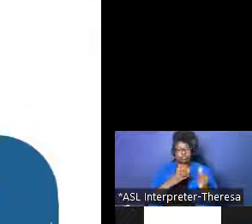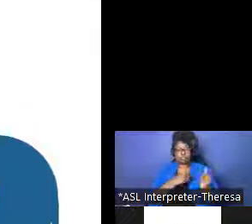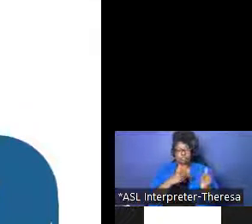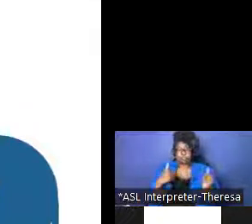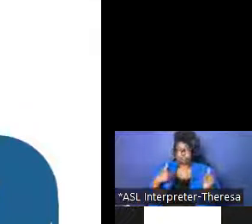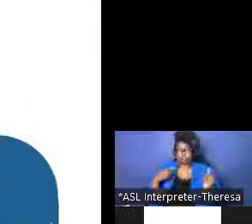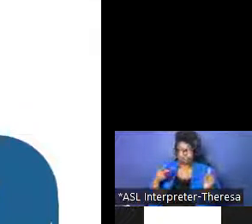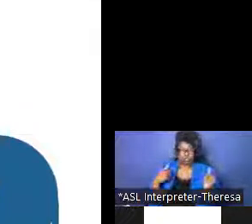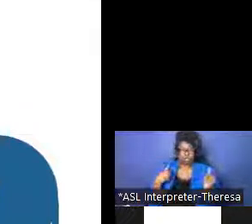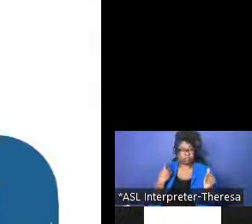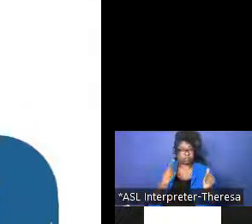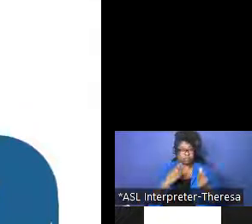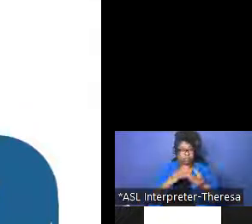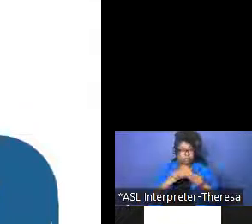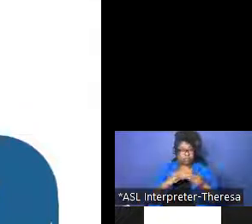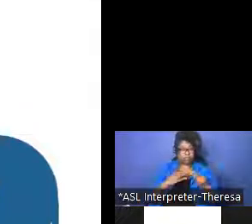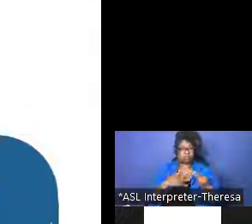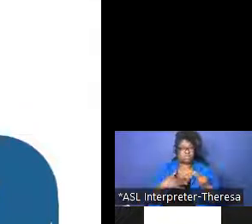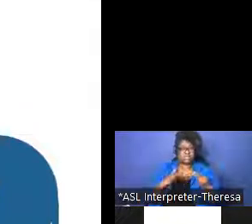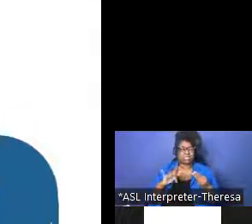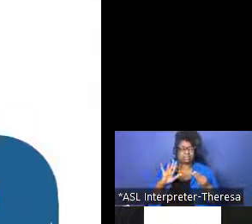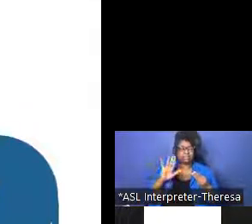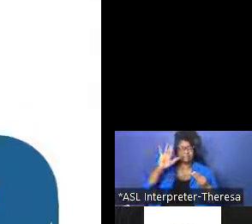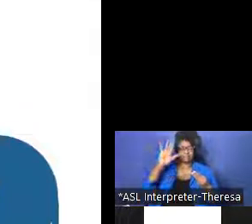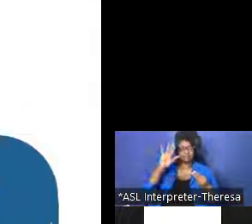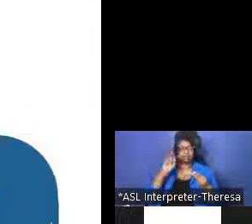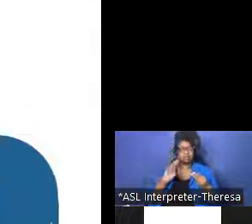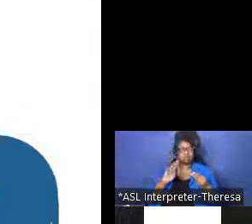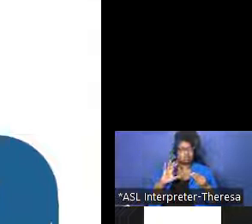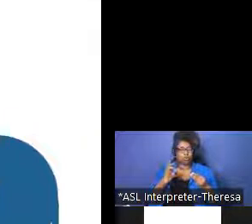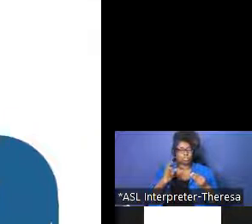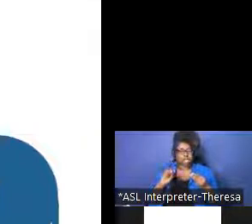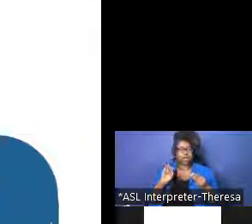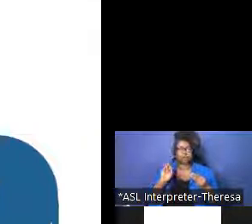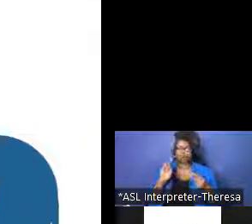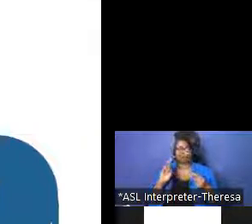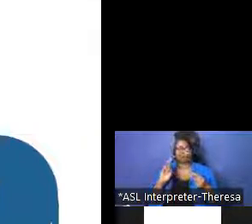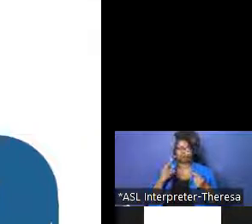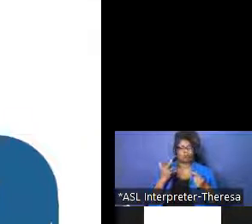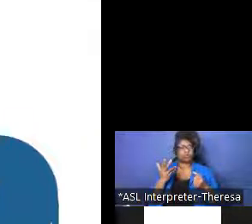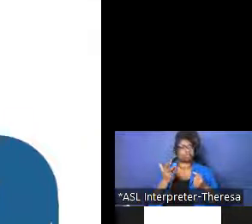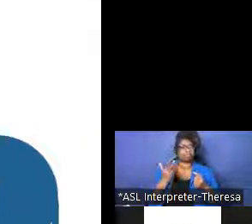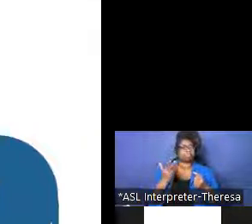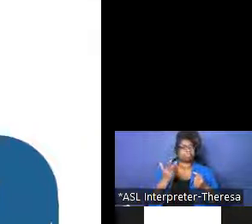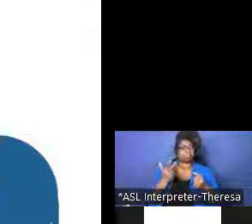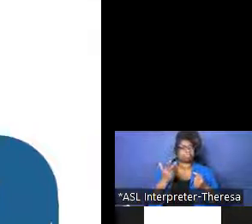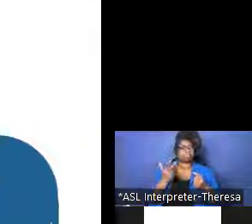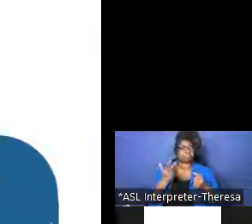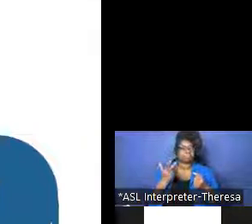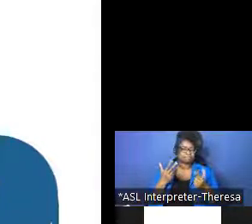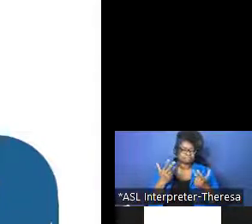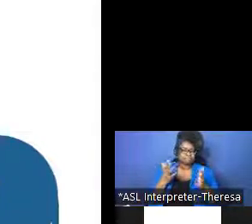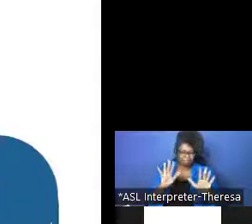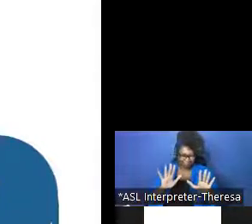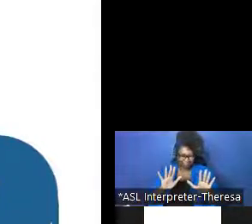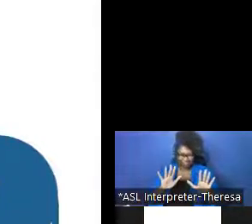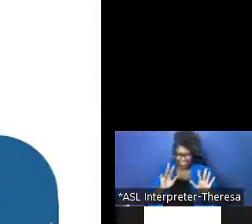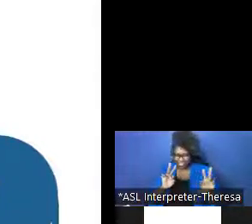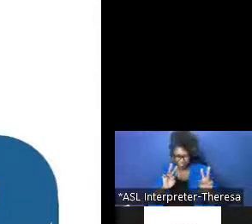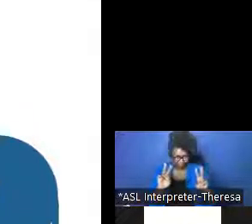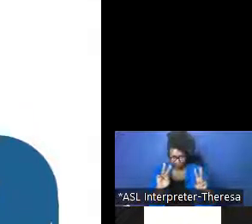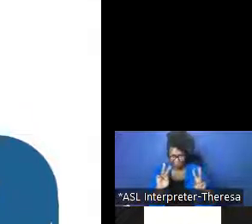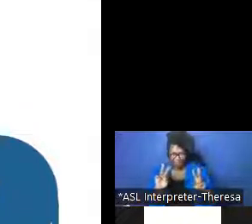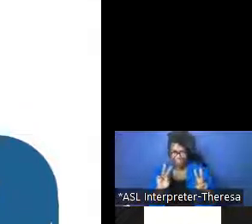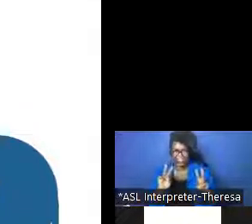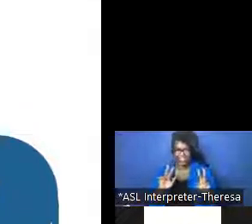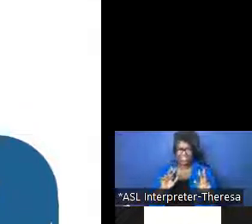share, please use the raise hand function or the chat, or, just being patient on Zoom, and